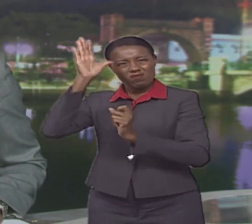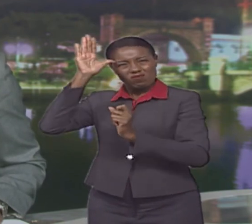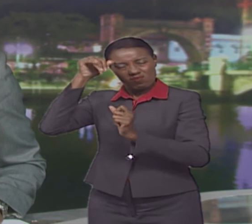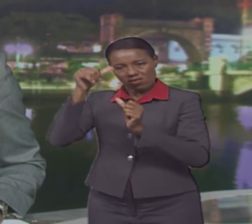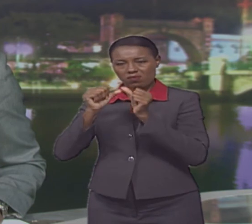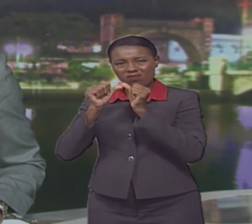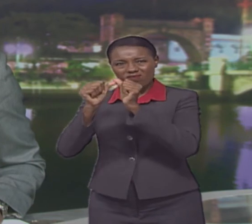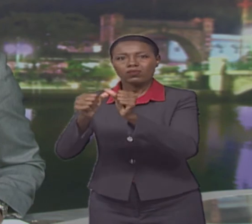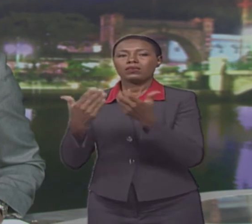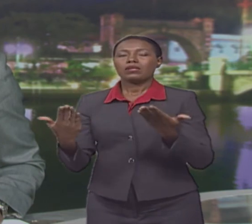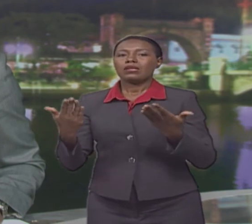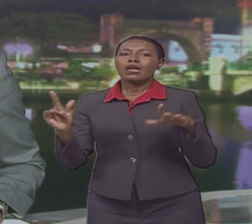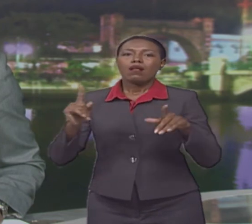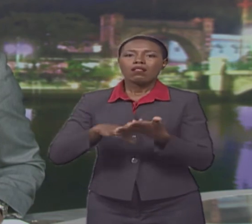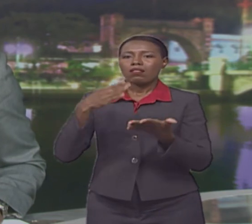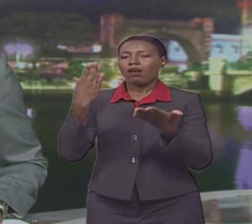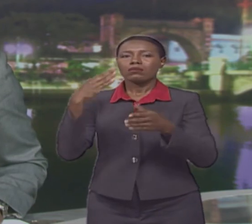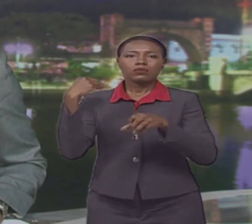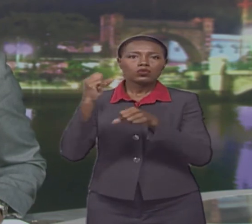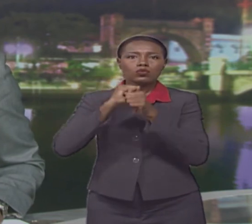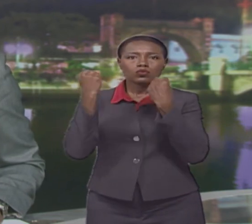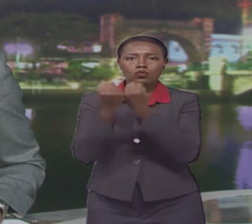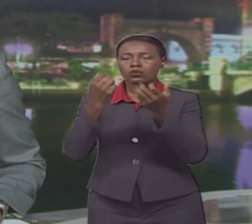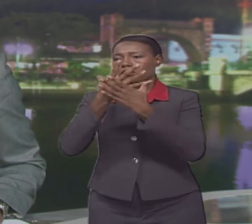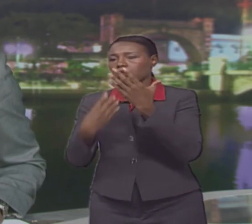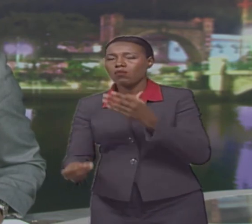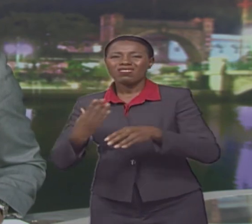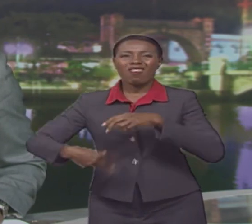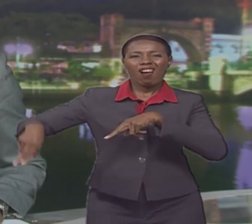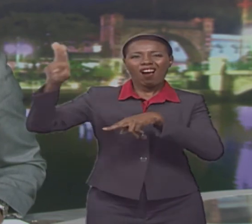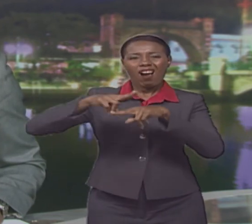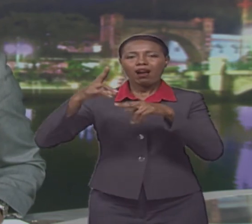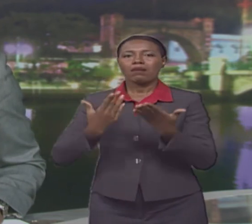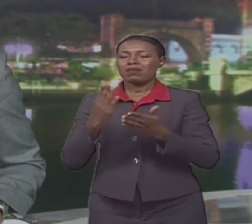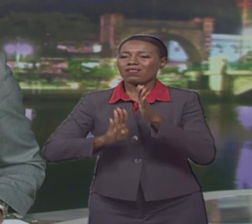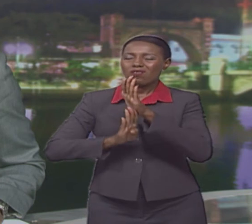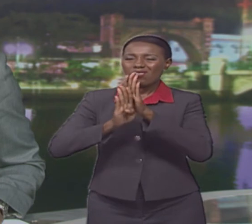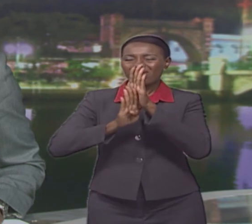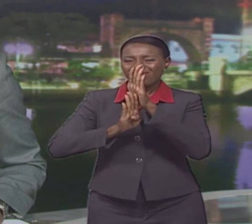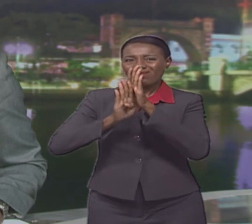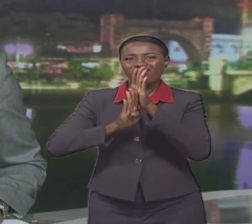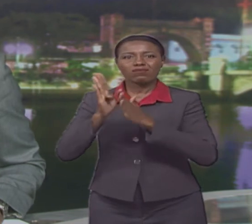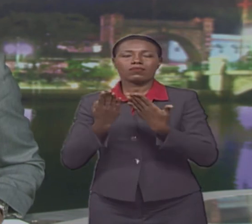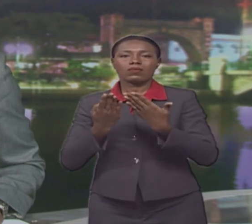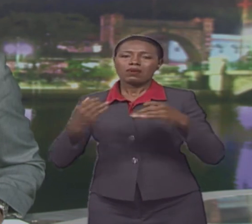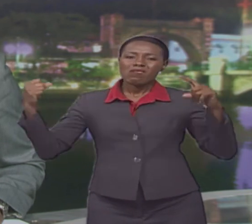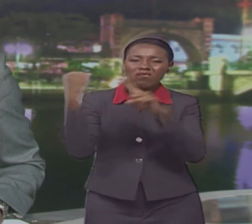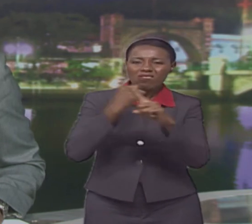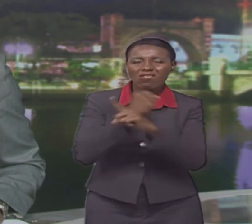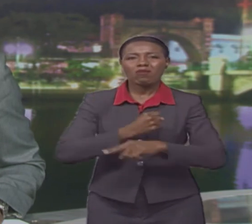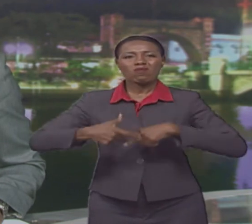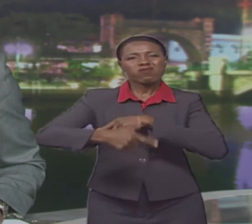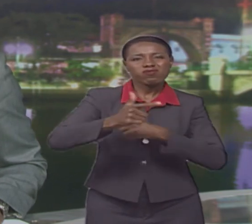reform fatigue and loss of social support are high, especially as growth remains feeble and crime escalates. The Washington-based